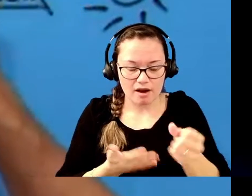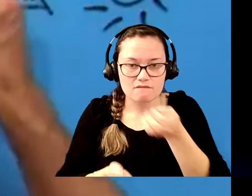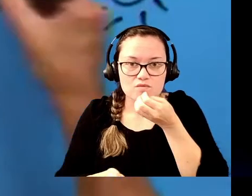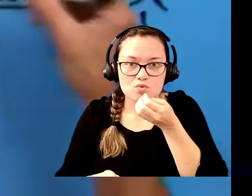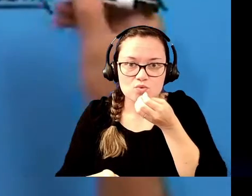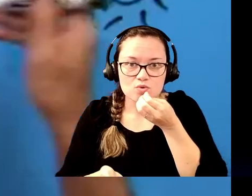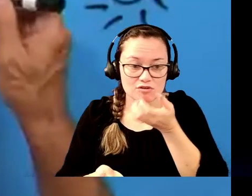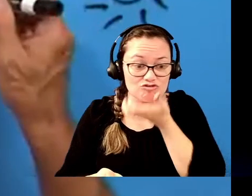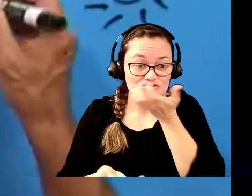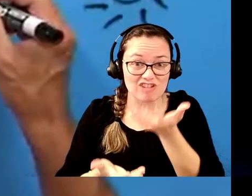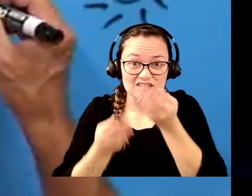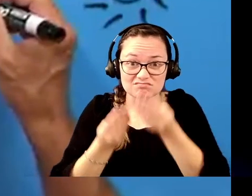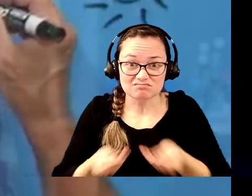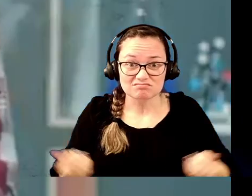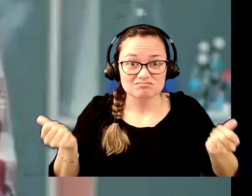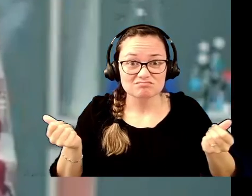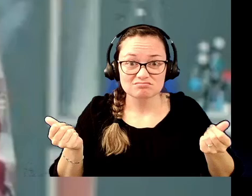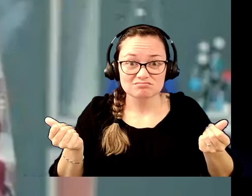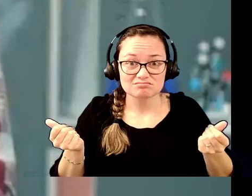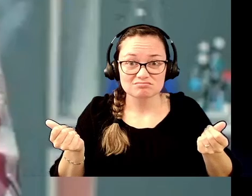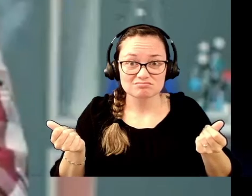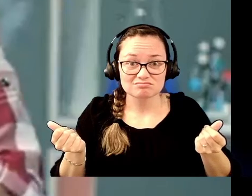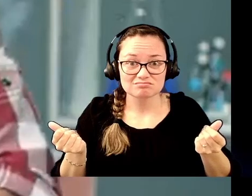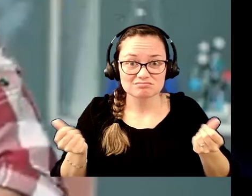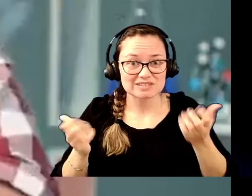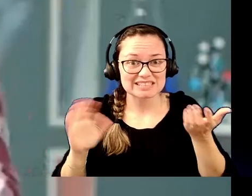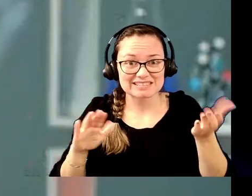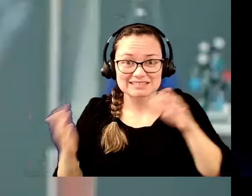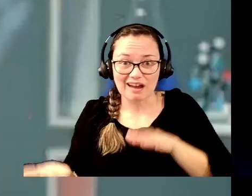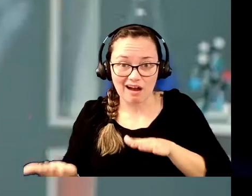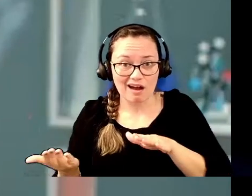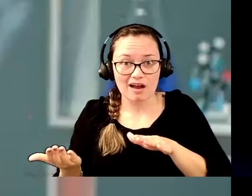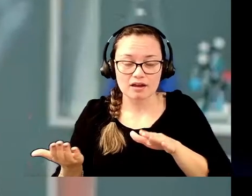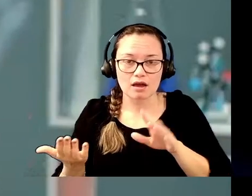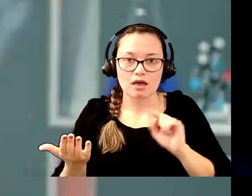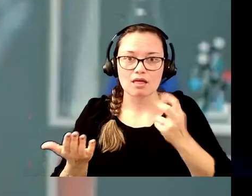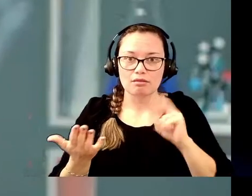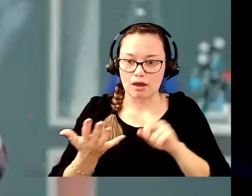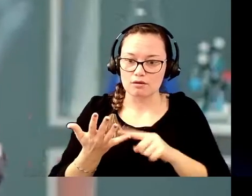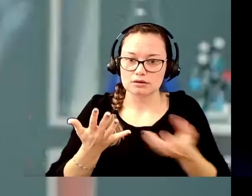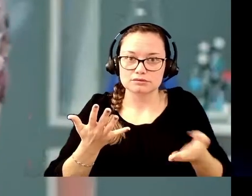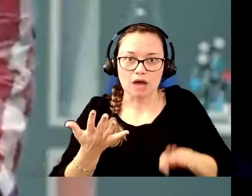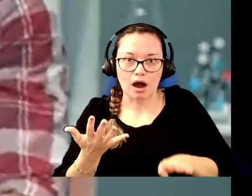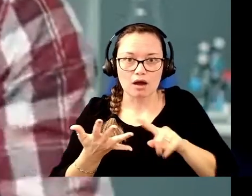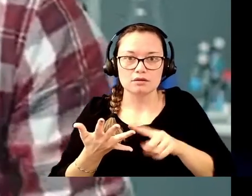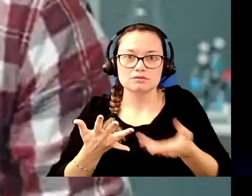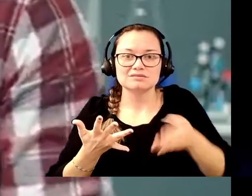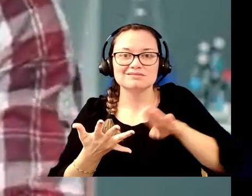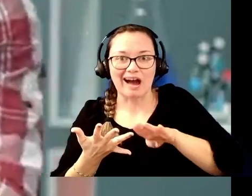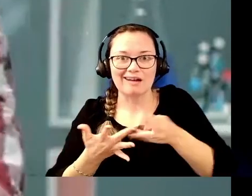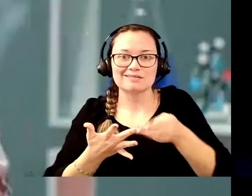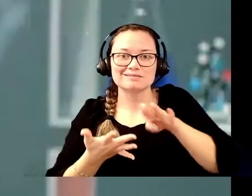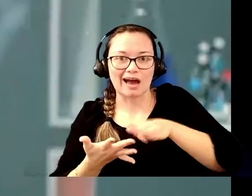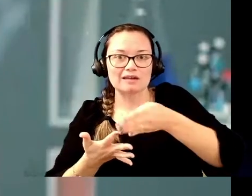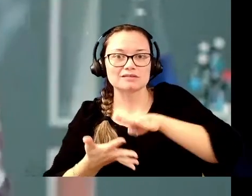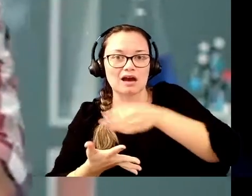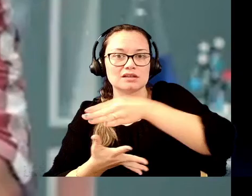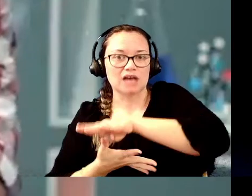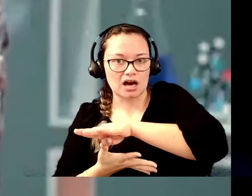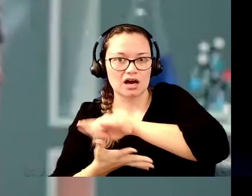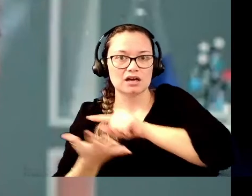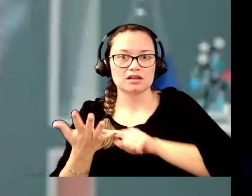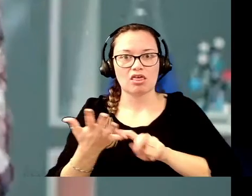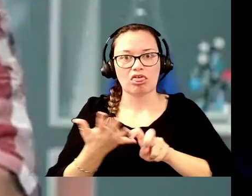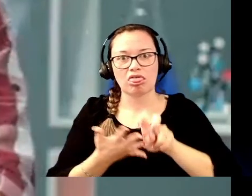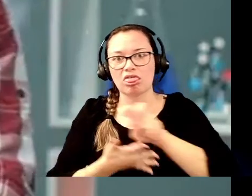all the grass has died off from lack of nutrients, then all these other groups are going to die off too. So that's the great thing about this pyramid, is it really